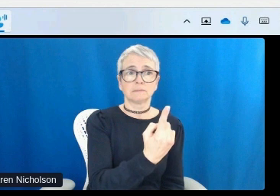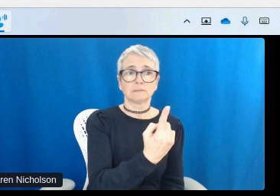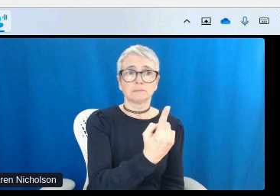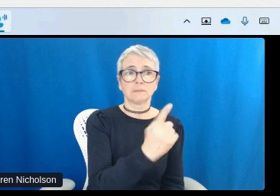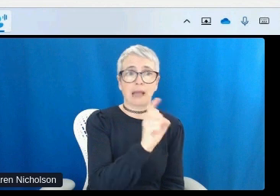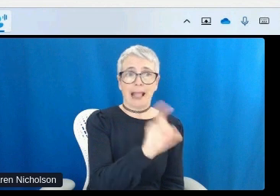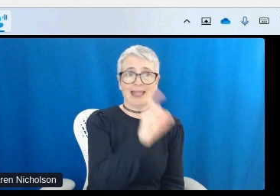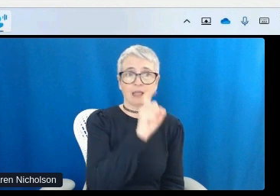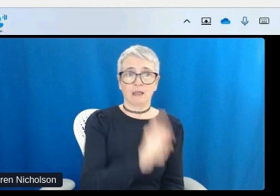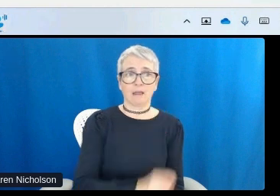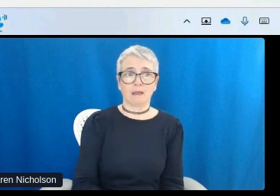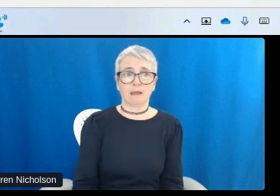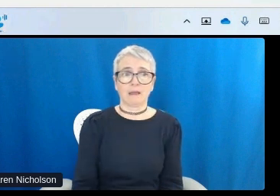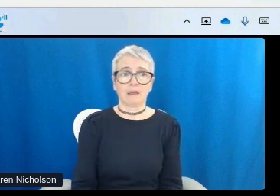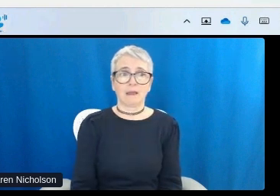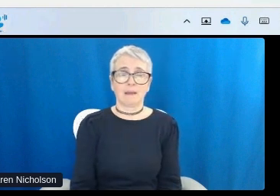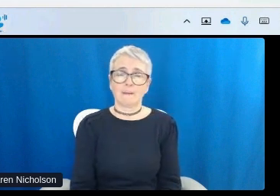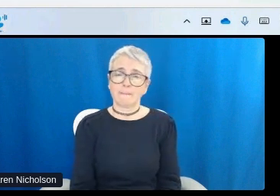Click.